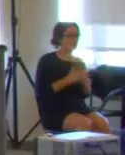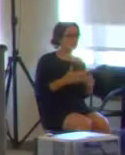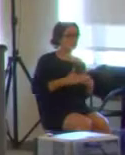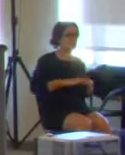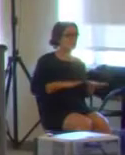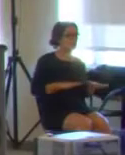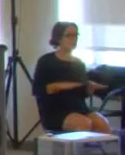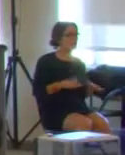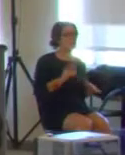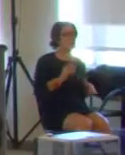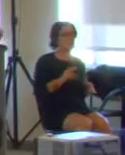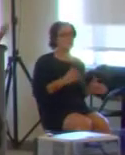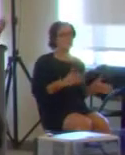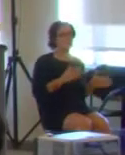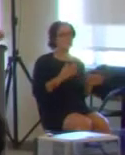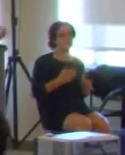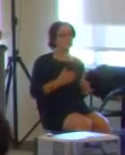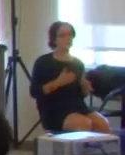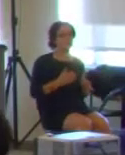anymore, or